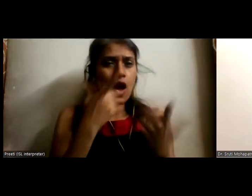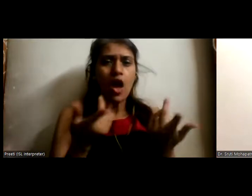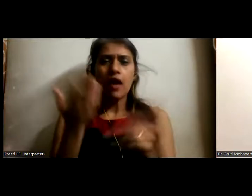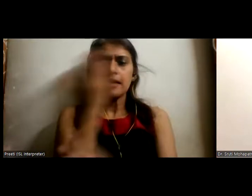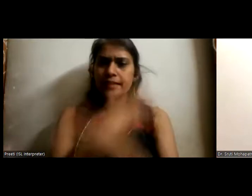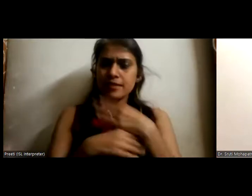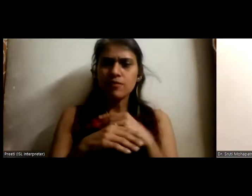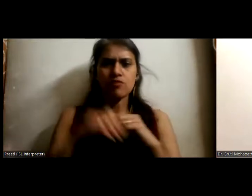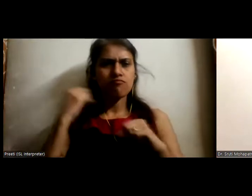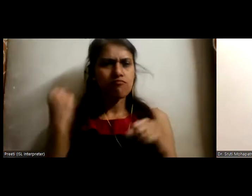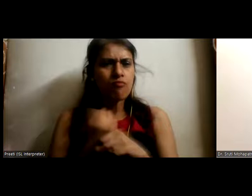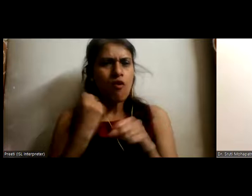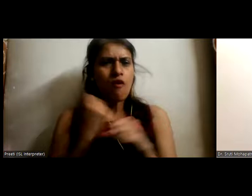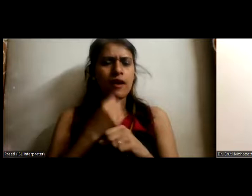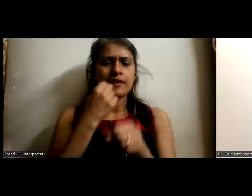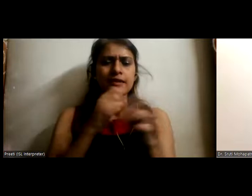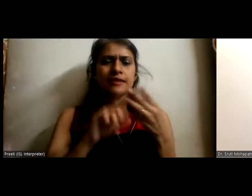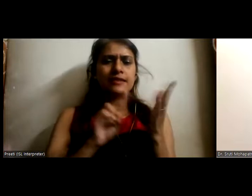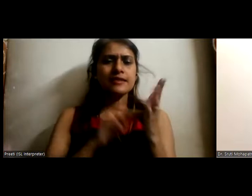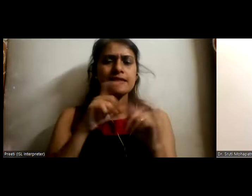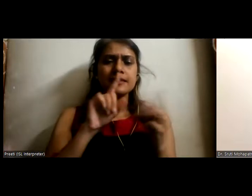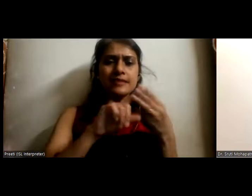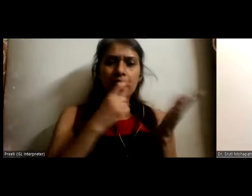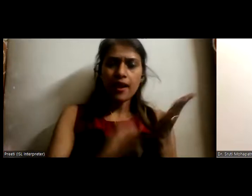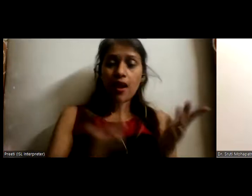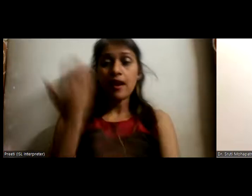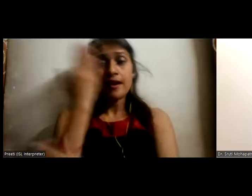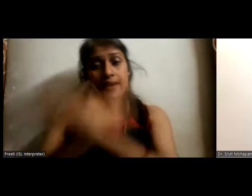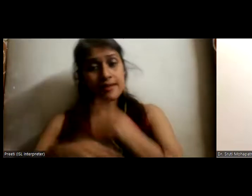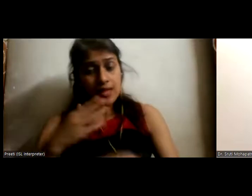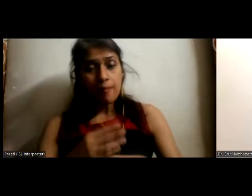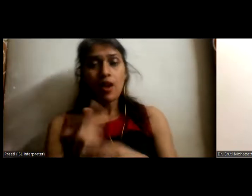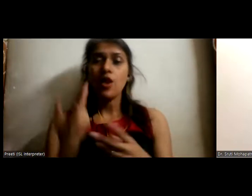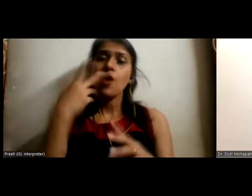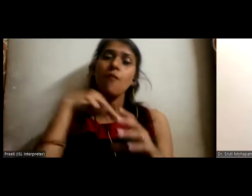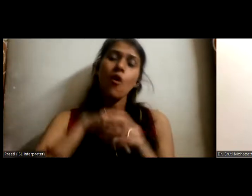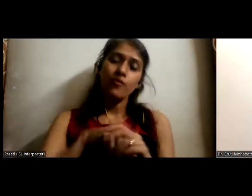movement, that is gender and disability and the